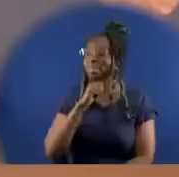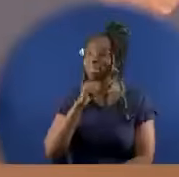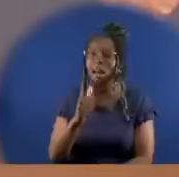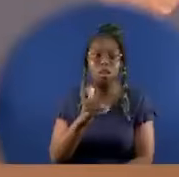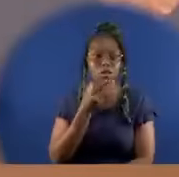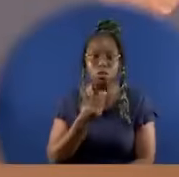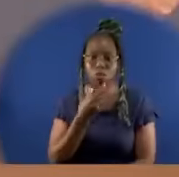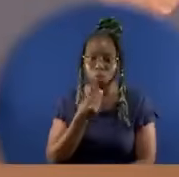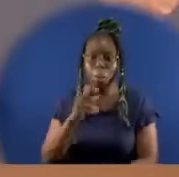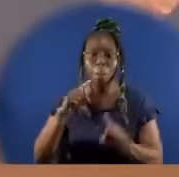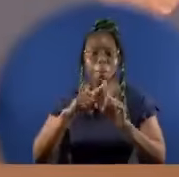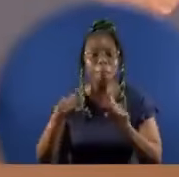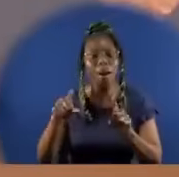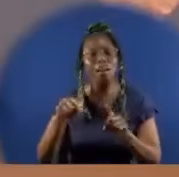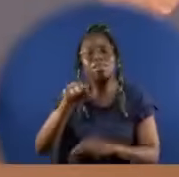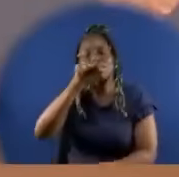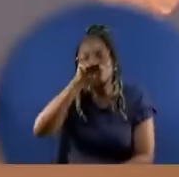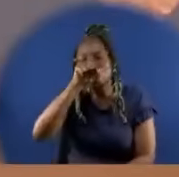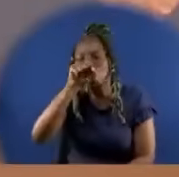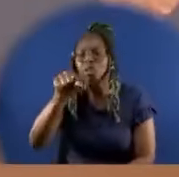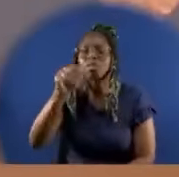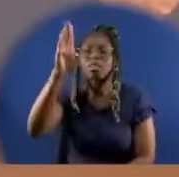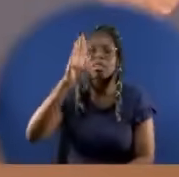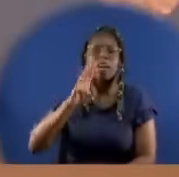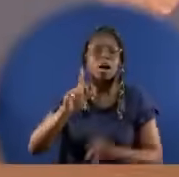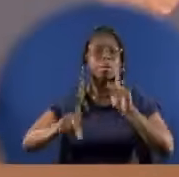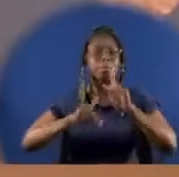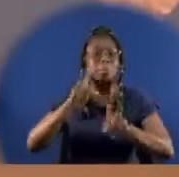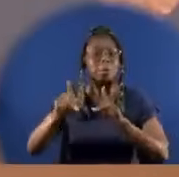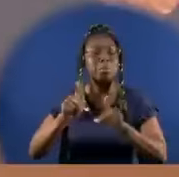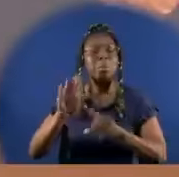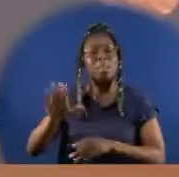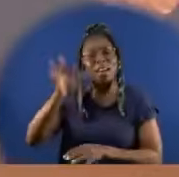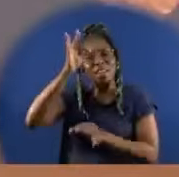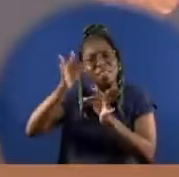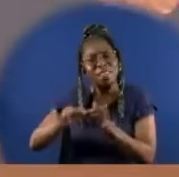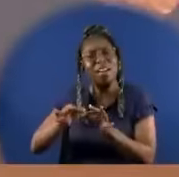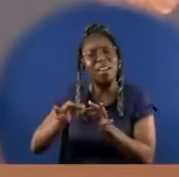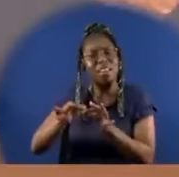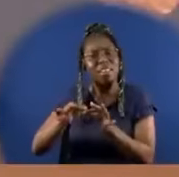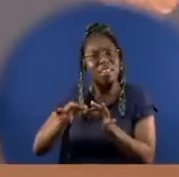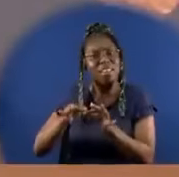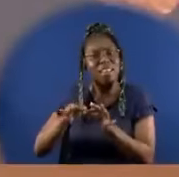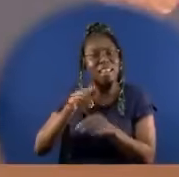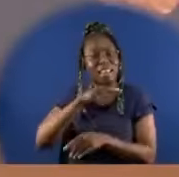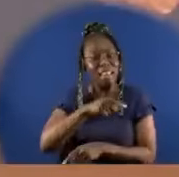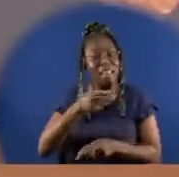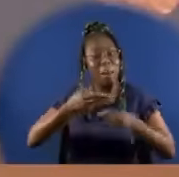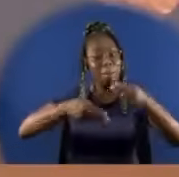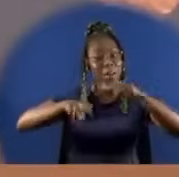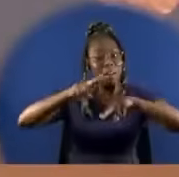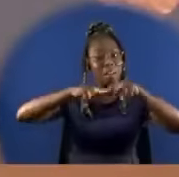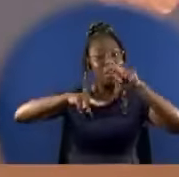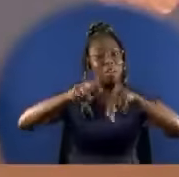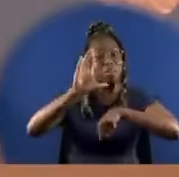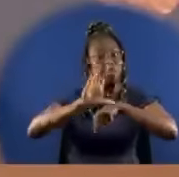loves God's people so much that he loves the nation, and he has built a synagogue for them.